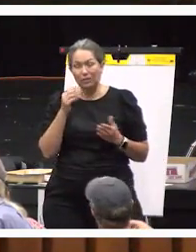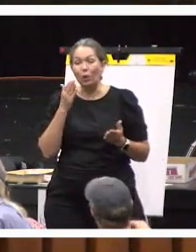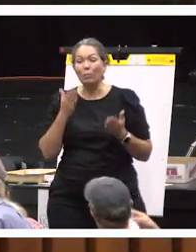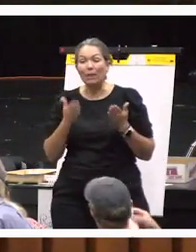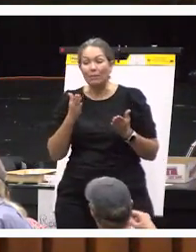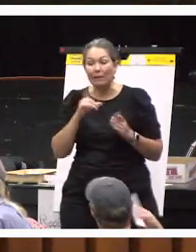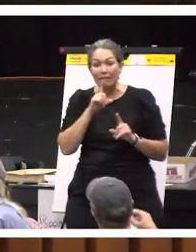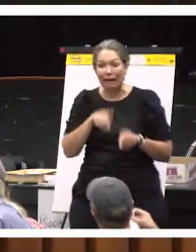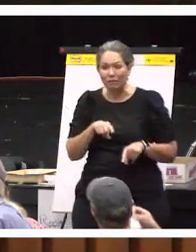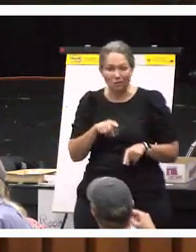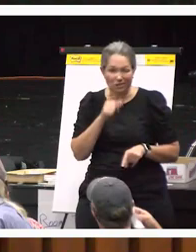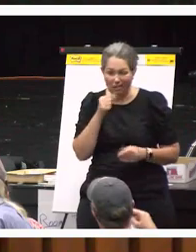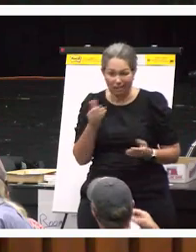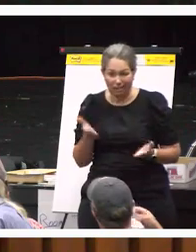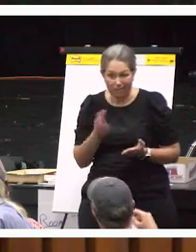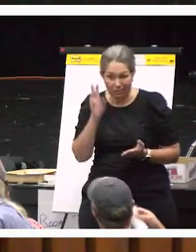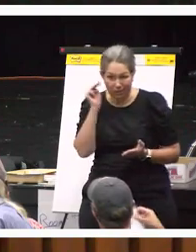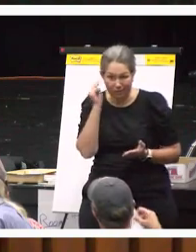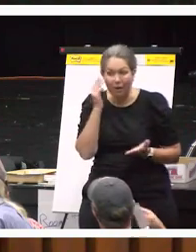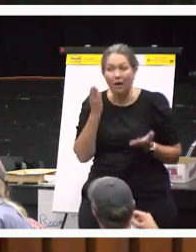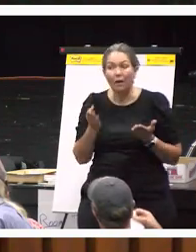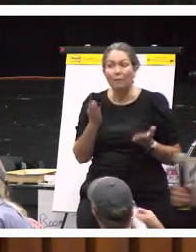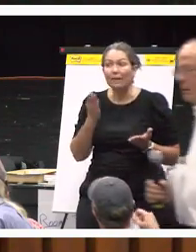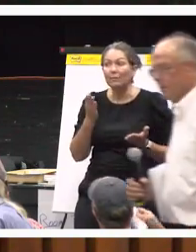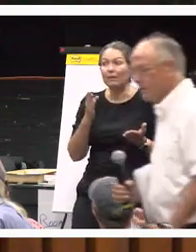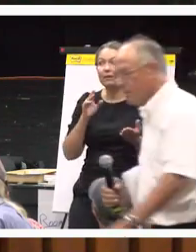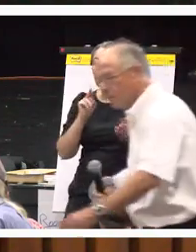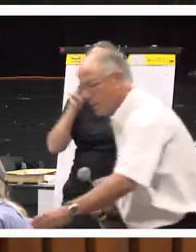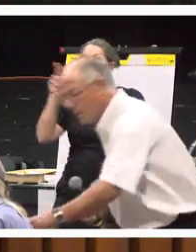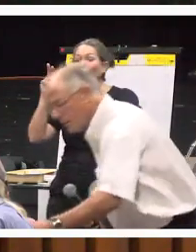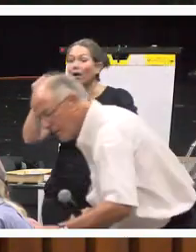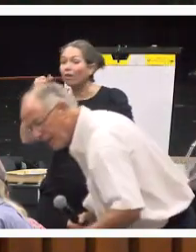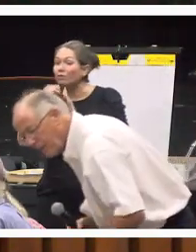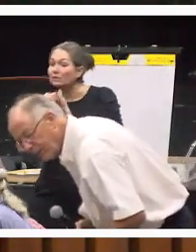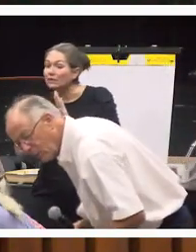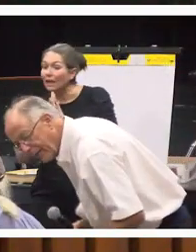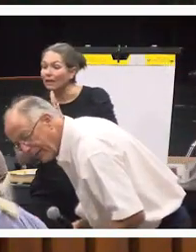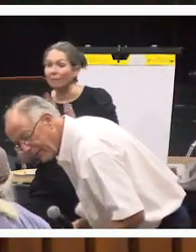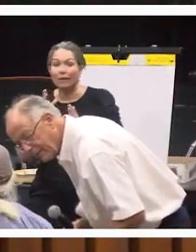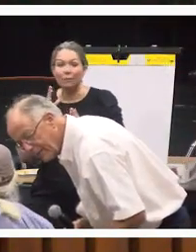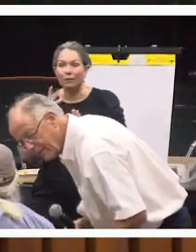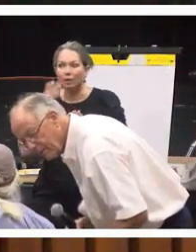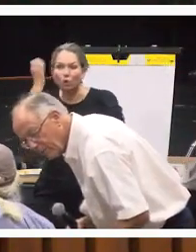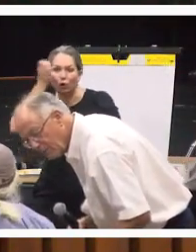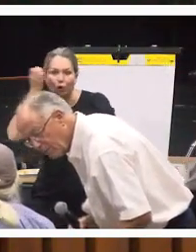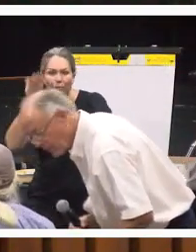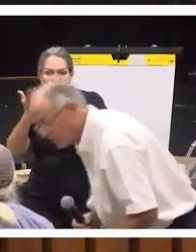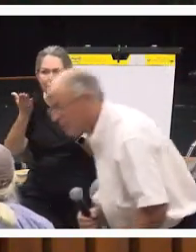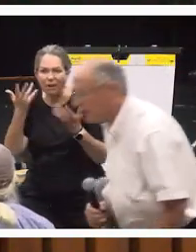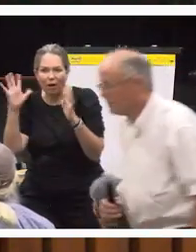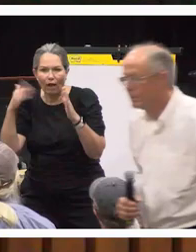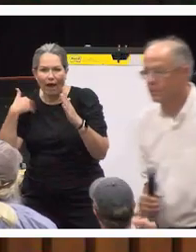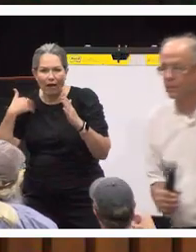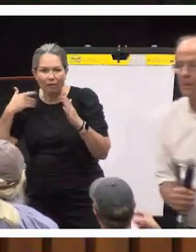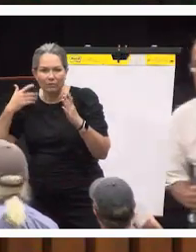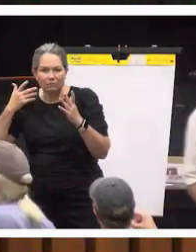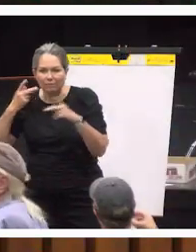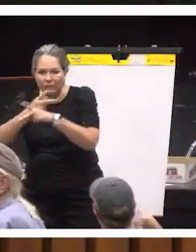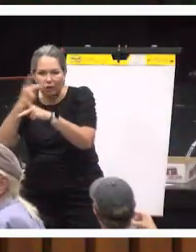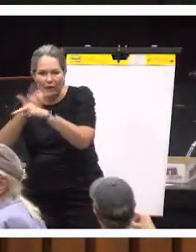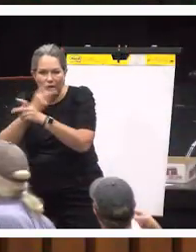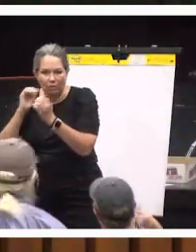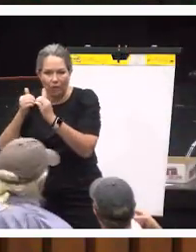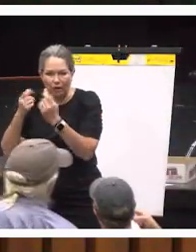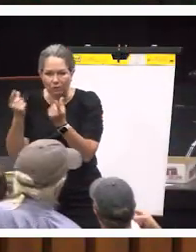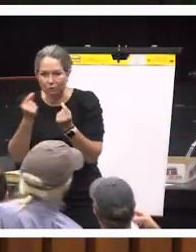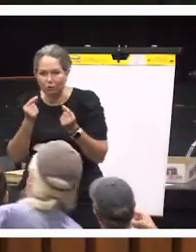the state for examples in Europe, in this country. Maybe we are leading, but I'm sure we can learn from a